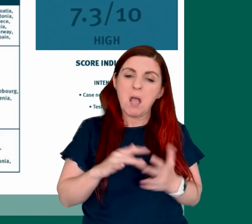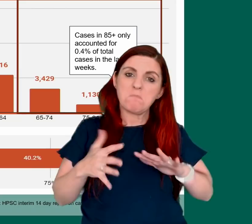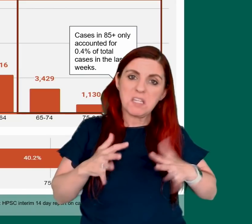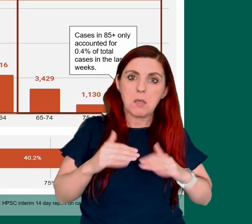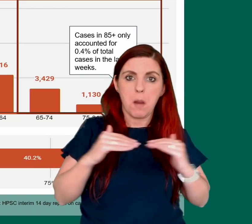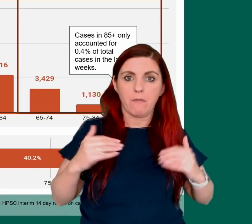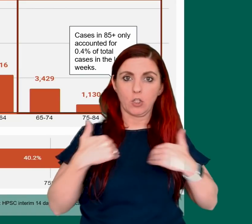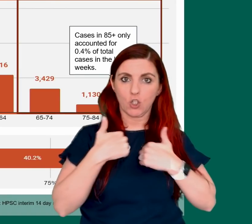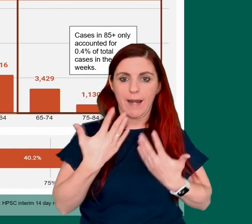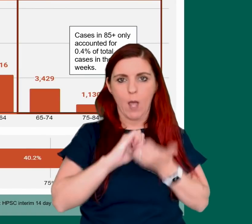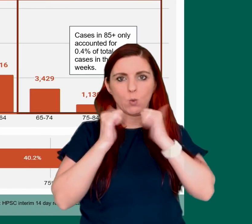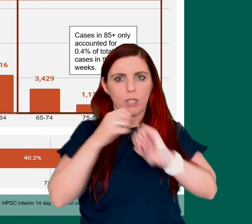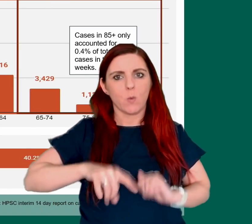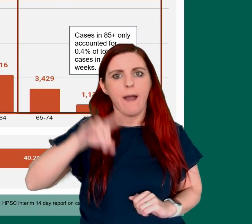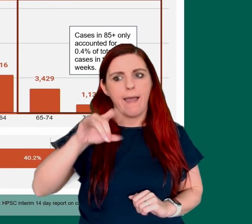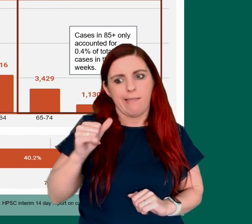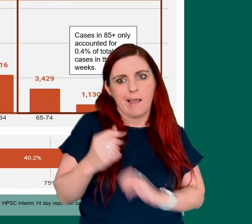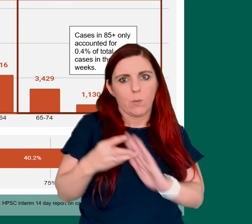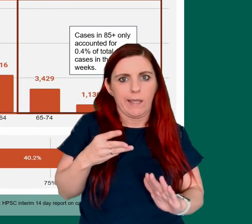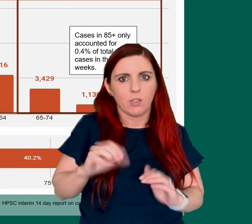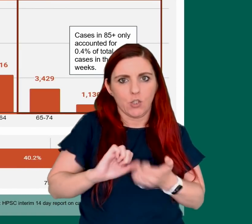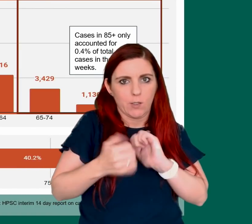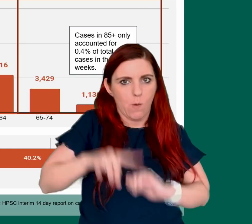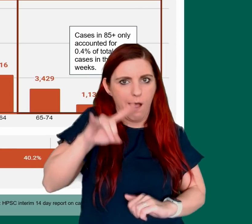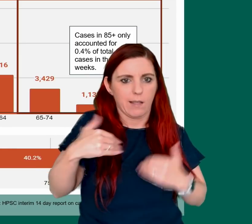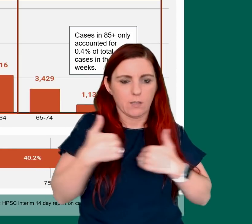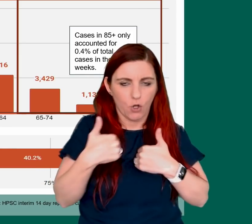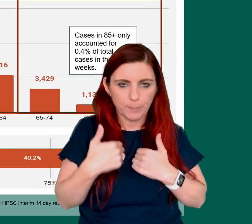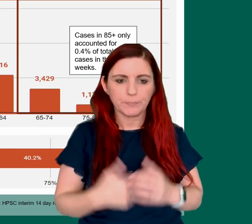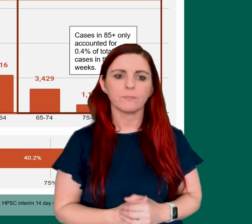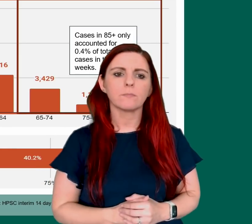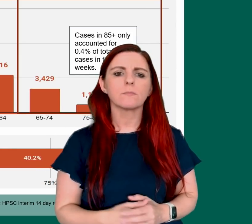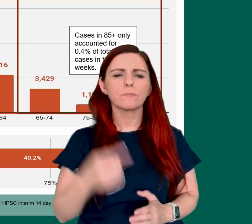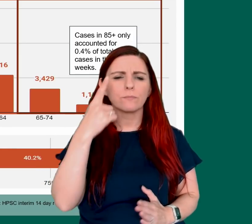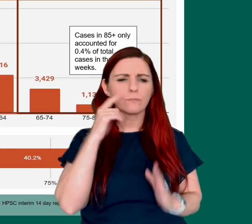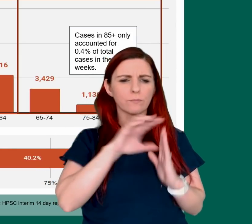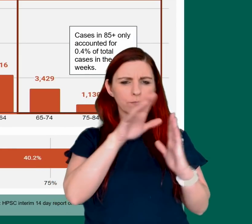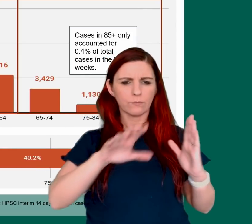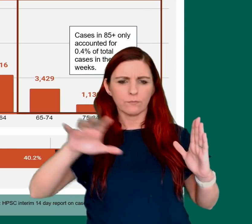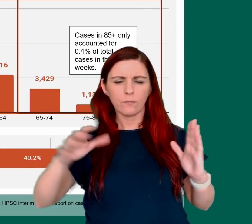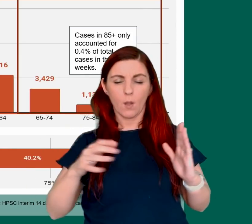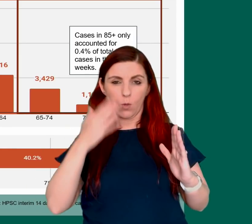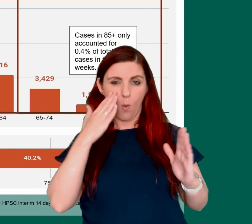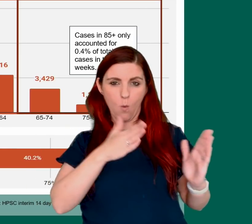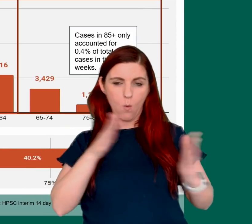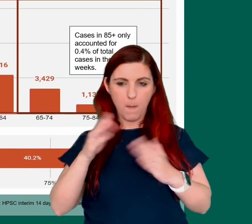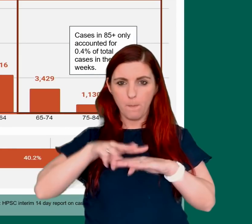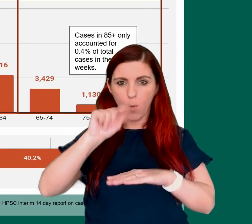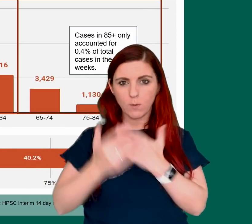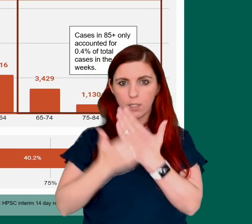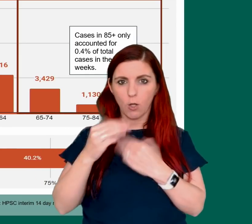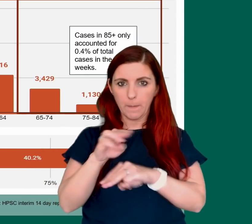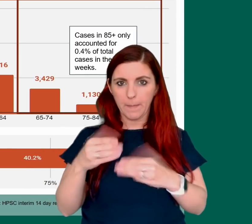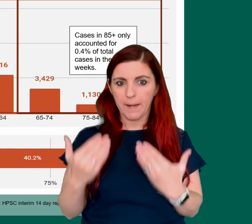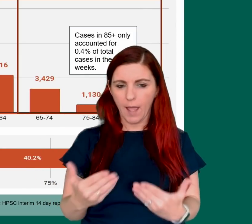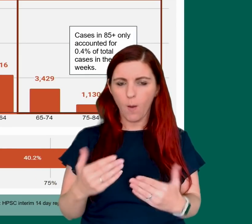week. Where are cases? Well, we know that predominantly the cases are shifted to a younger population. We see much